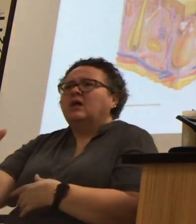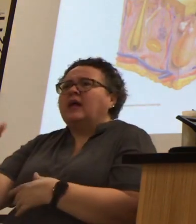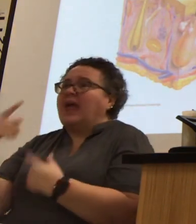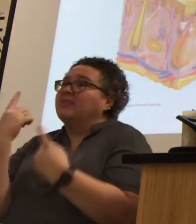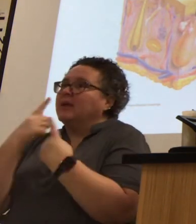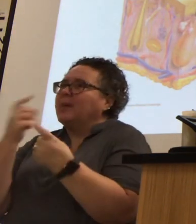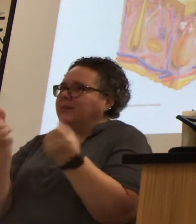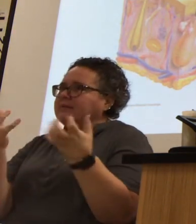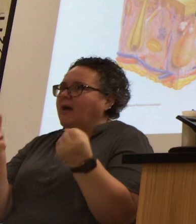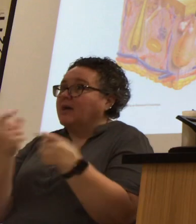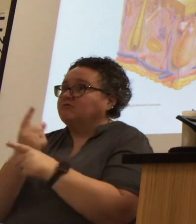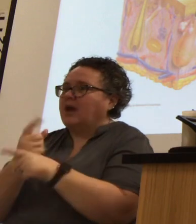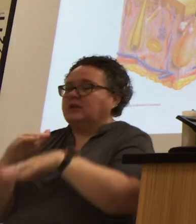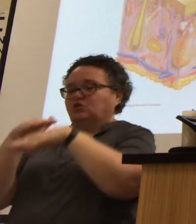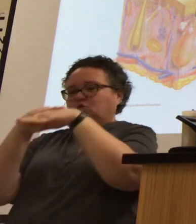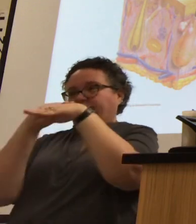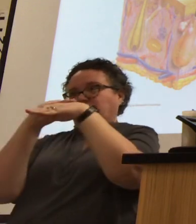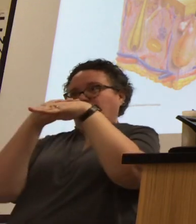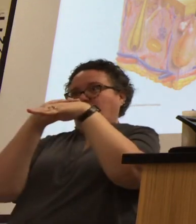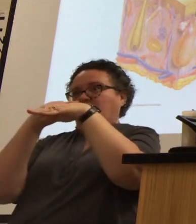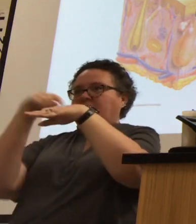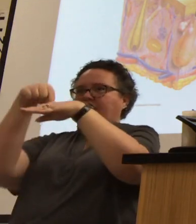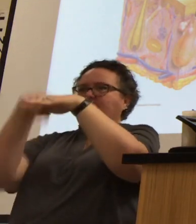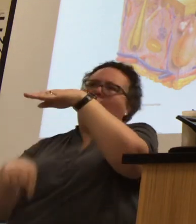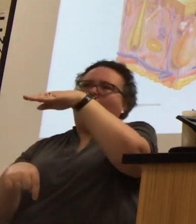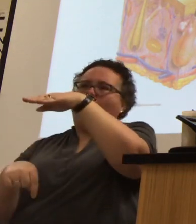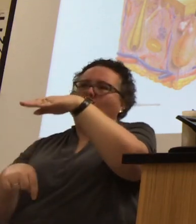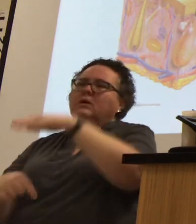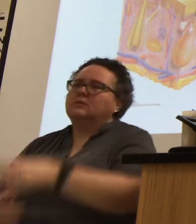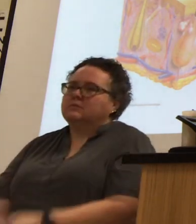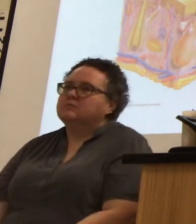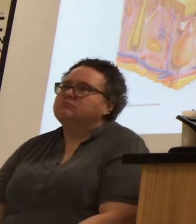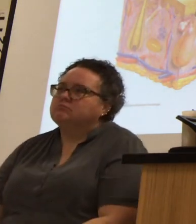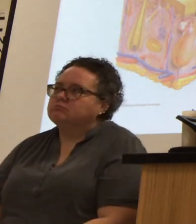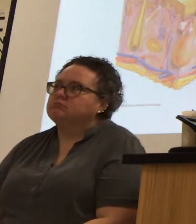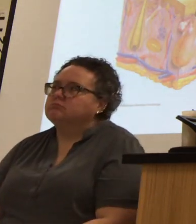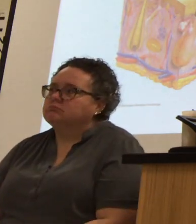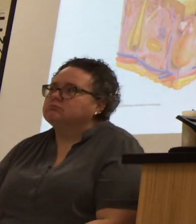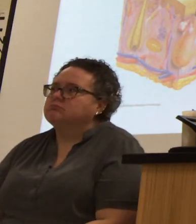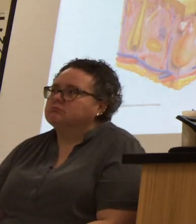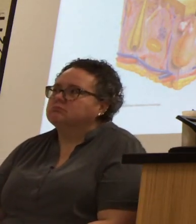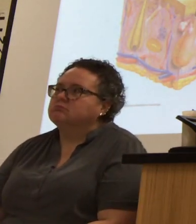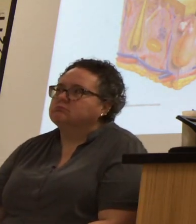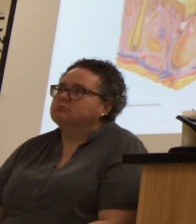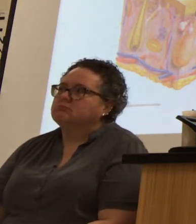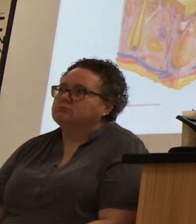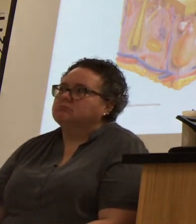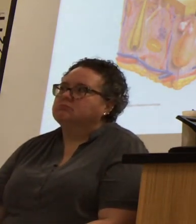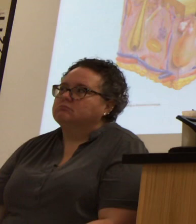I'll teach you the layers of skin later, but basically superficial.